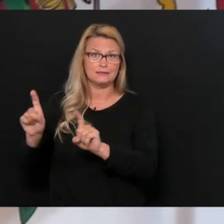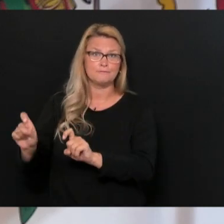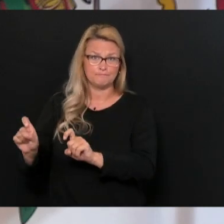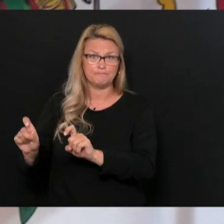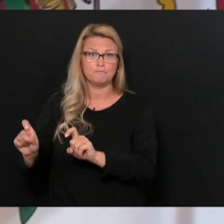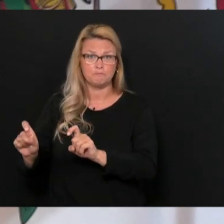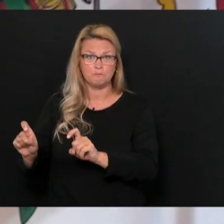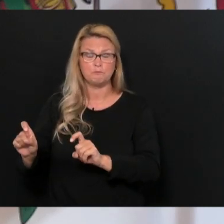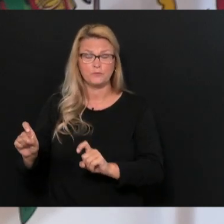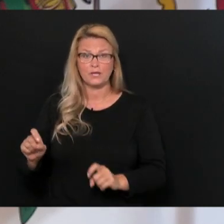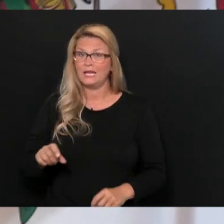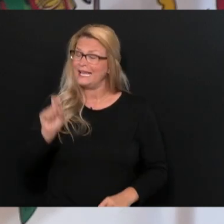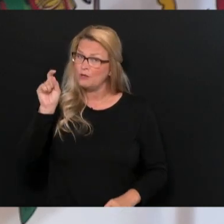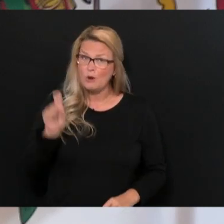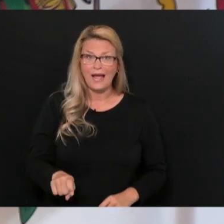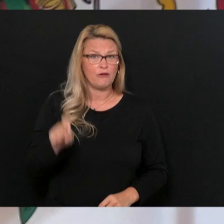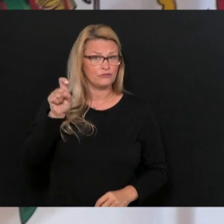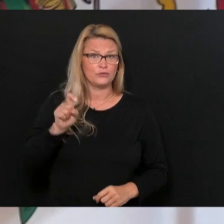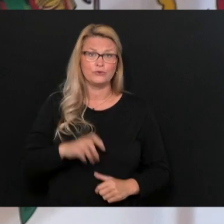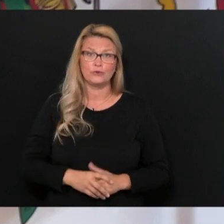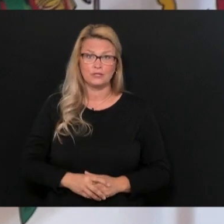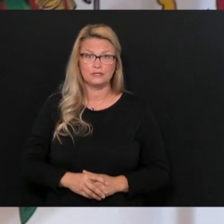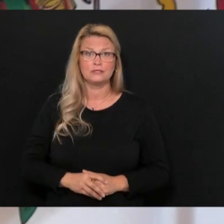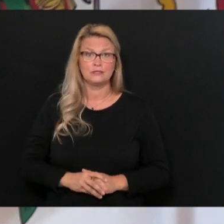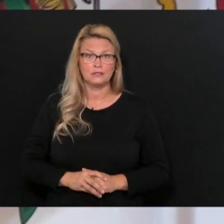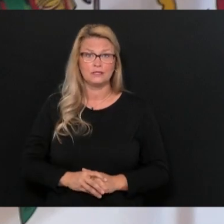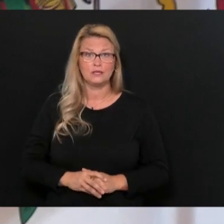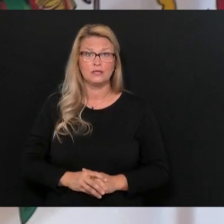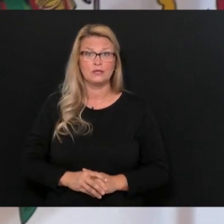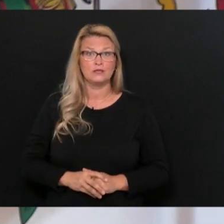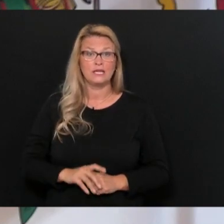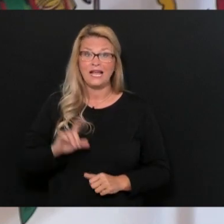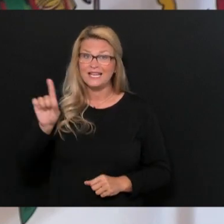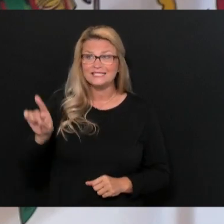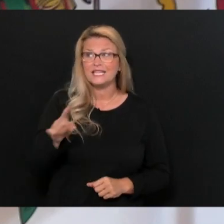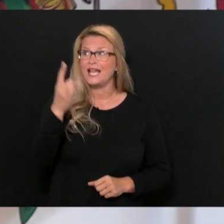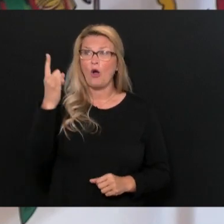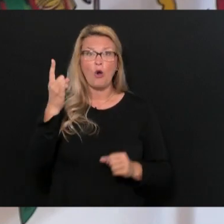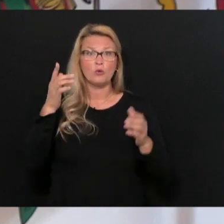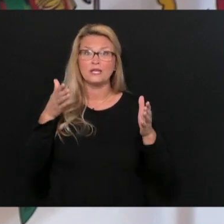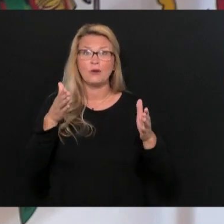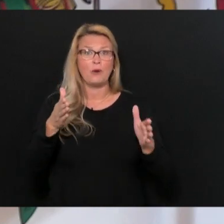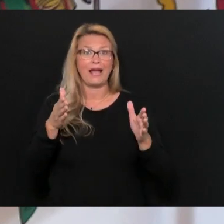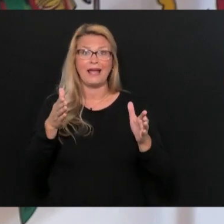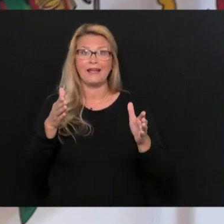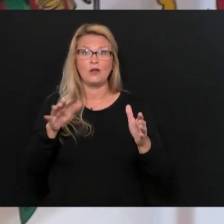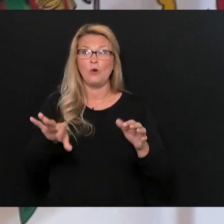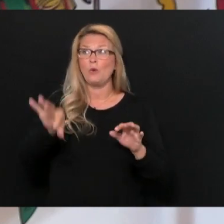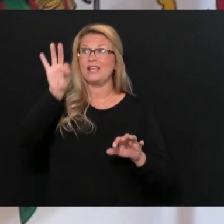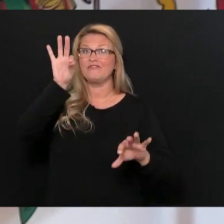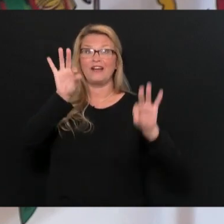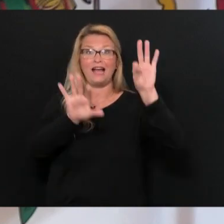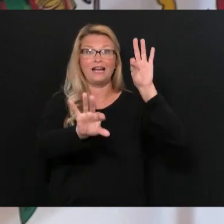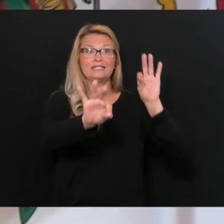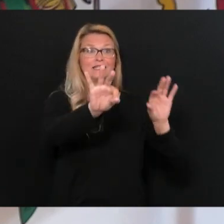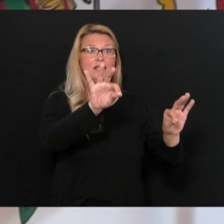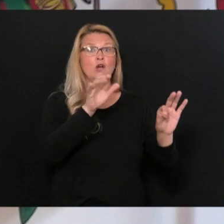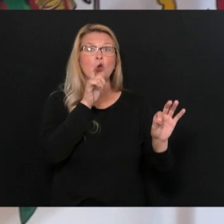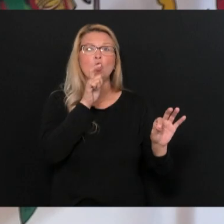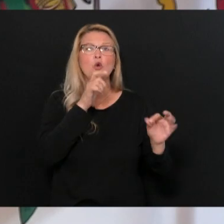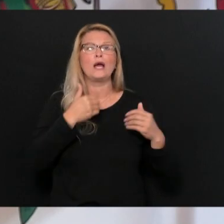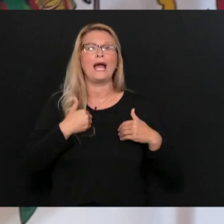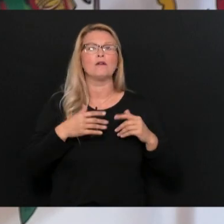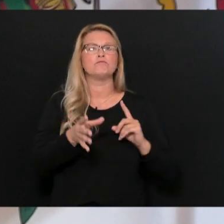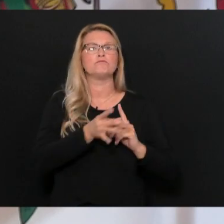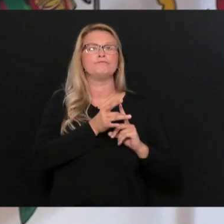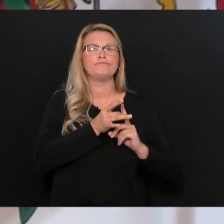You have got to do that, because it will be the only way that we find the spreaders. And if we